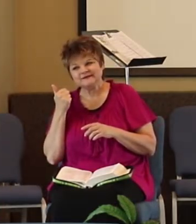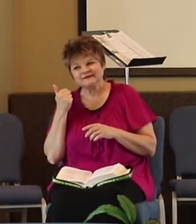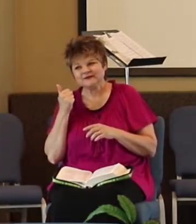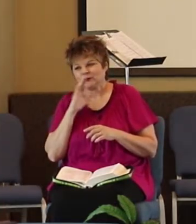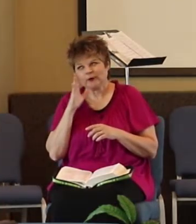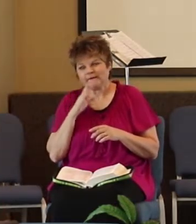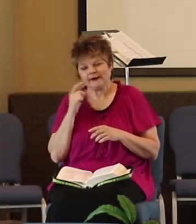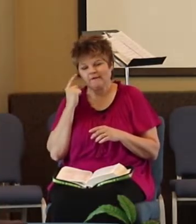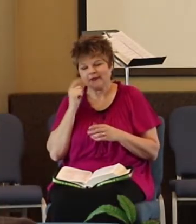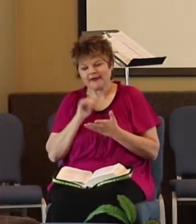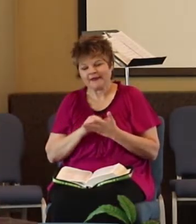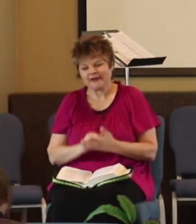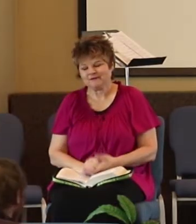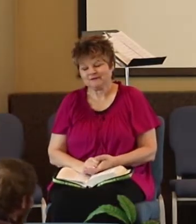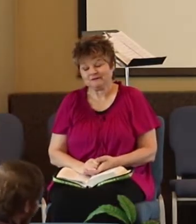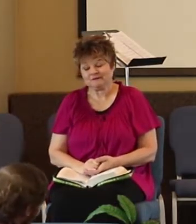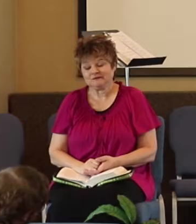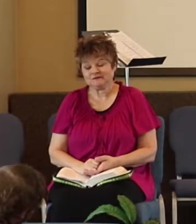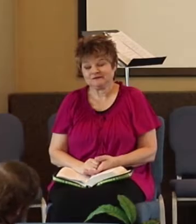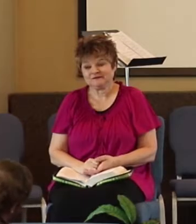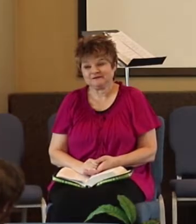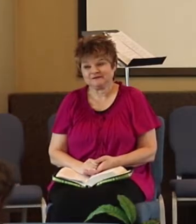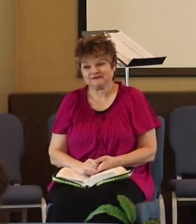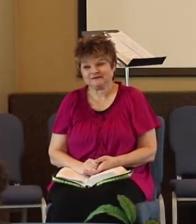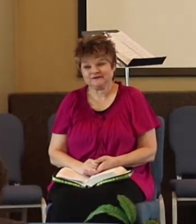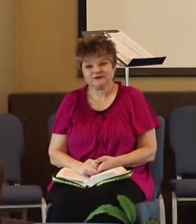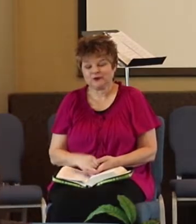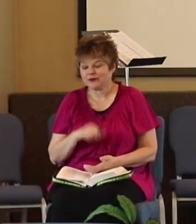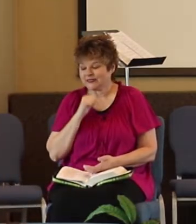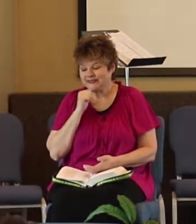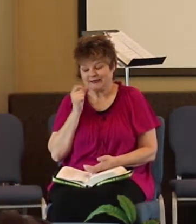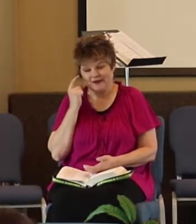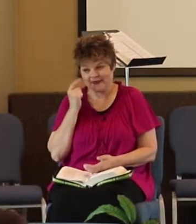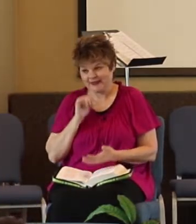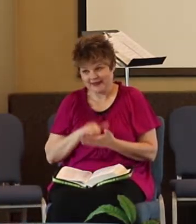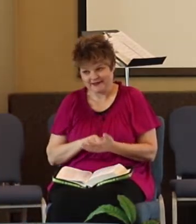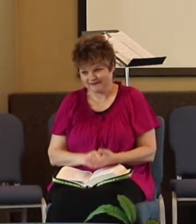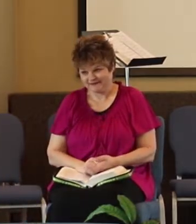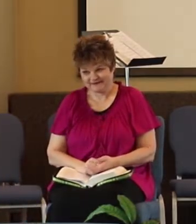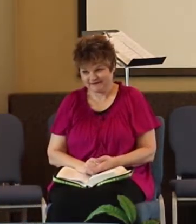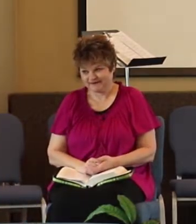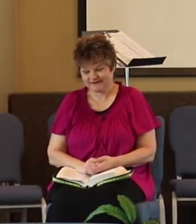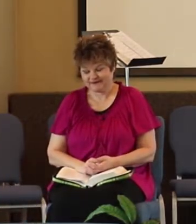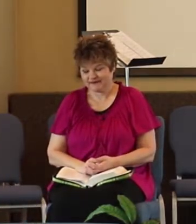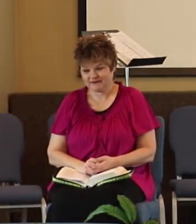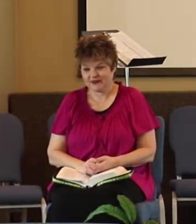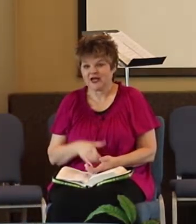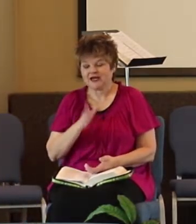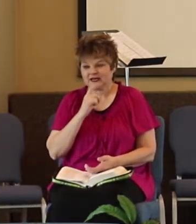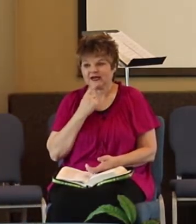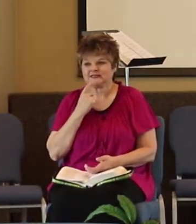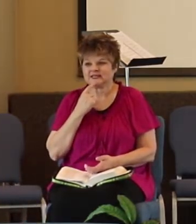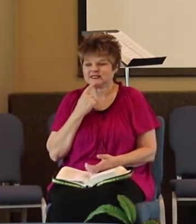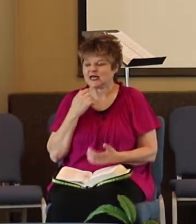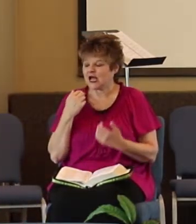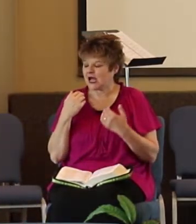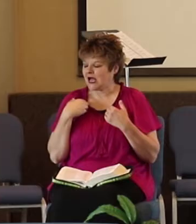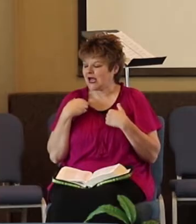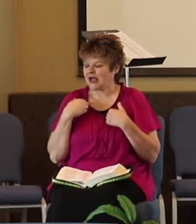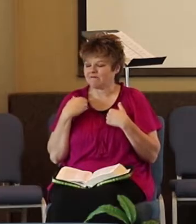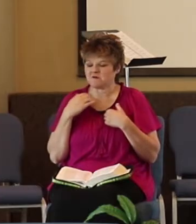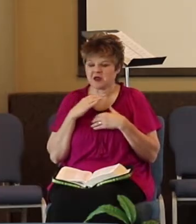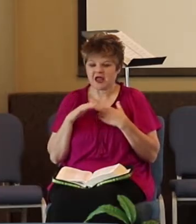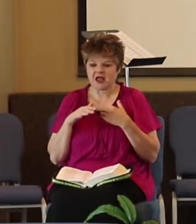We would never think that. So let's not think that. God says, I've got it all in